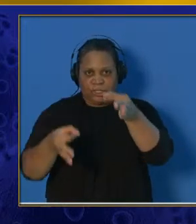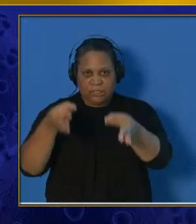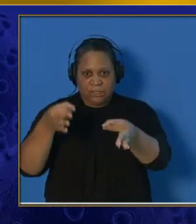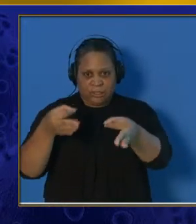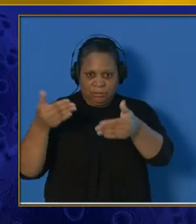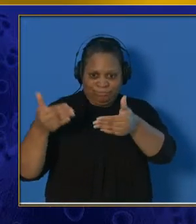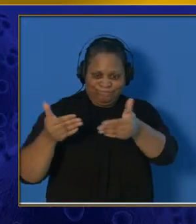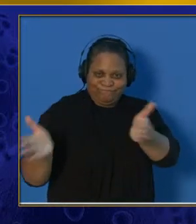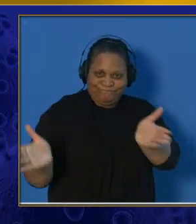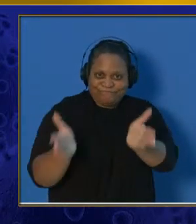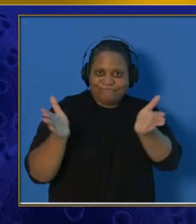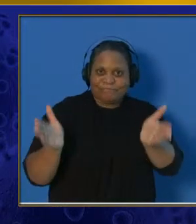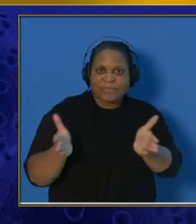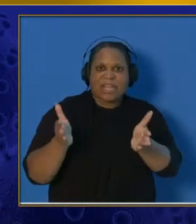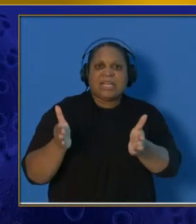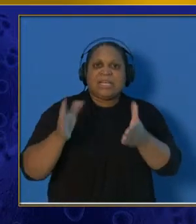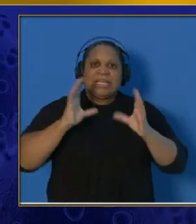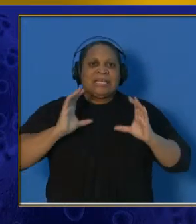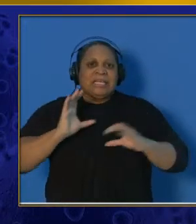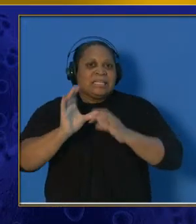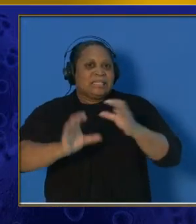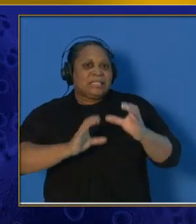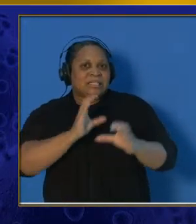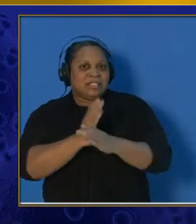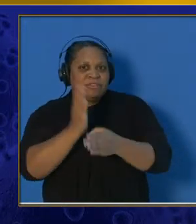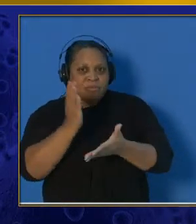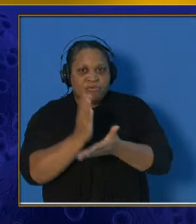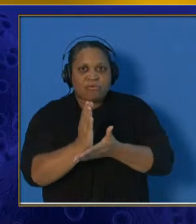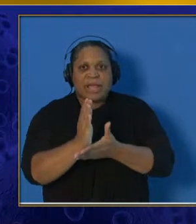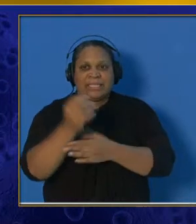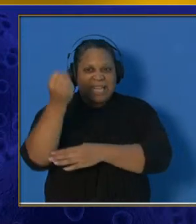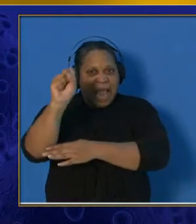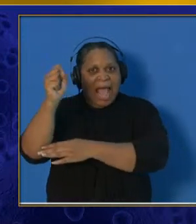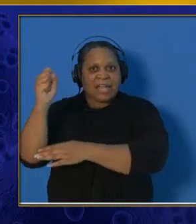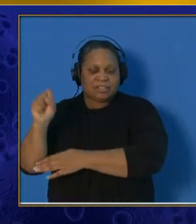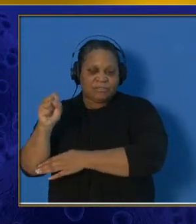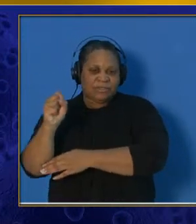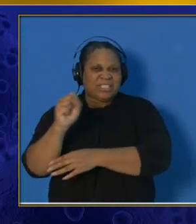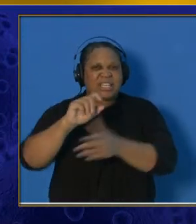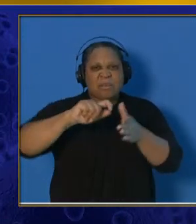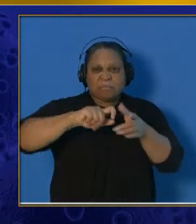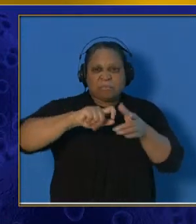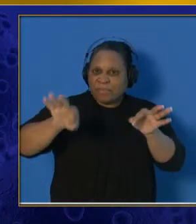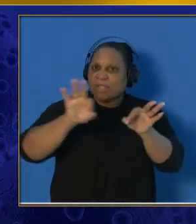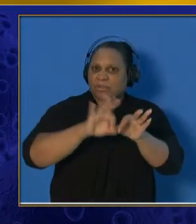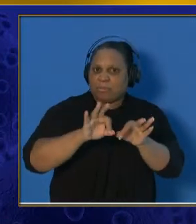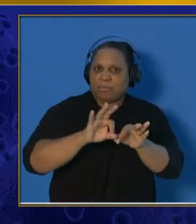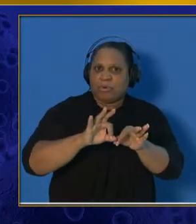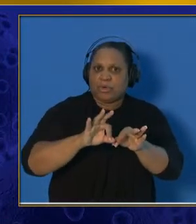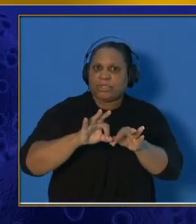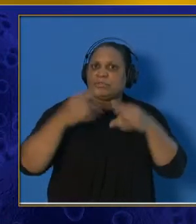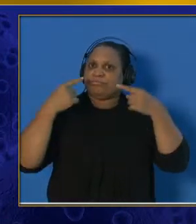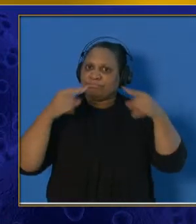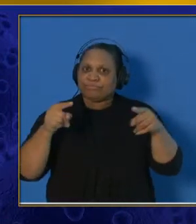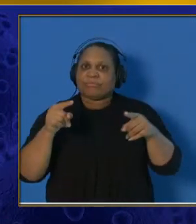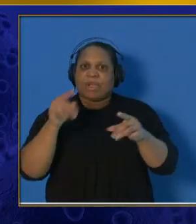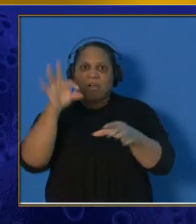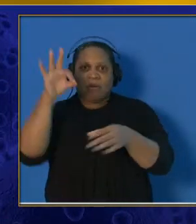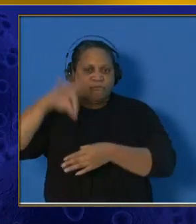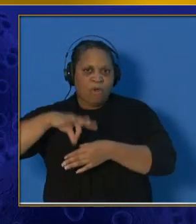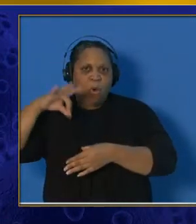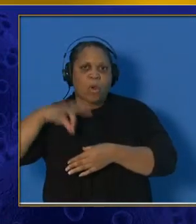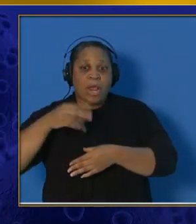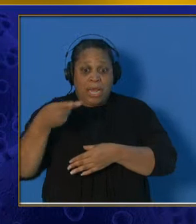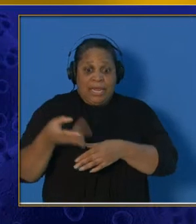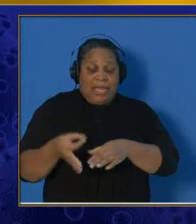rights leader and political activist and played a key role in the fight to abolish the property vote as the founder of the